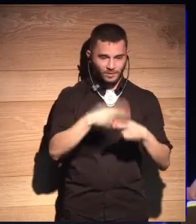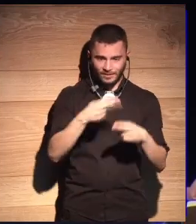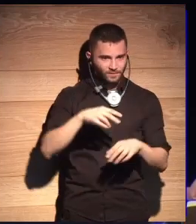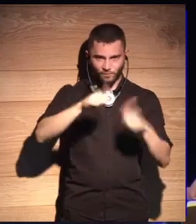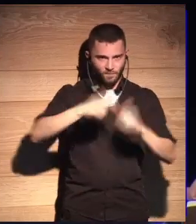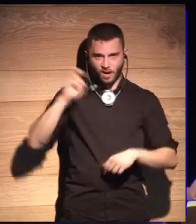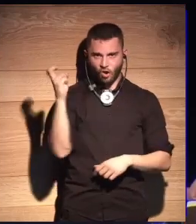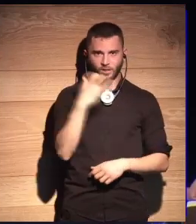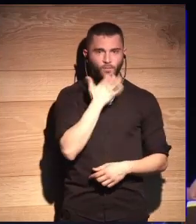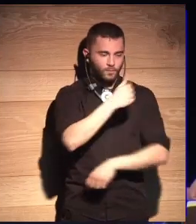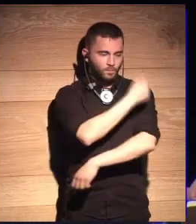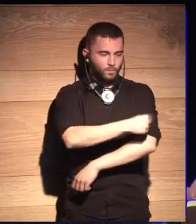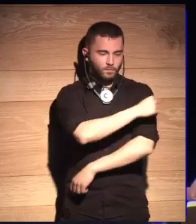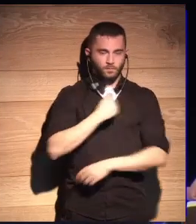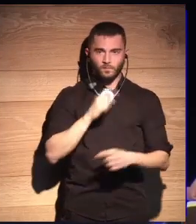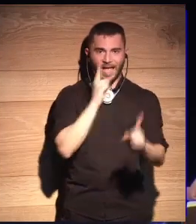anti-vaccine phenomenon,